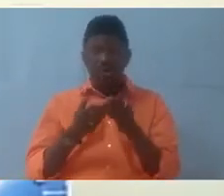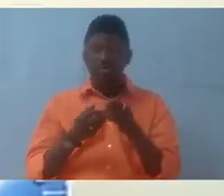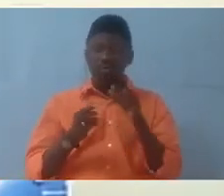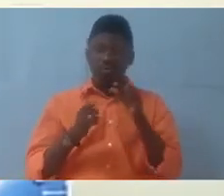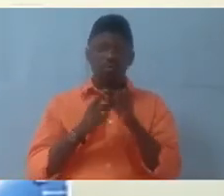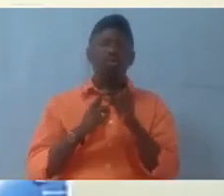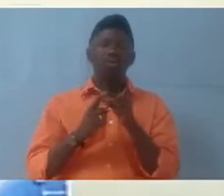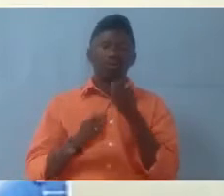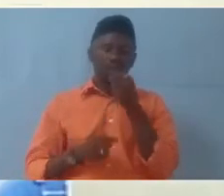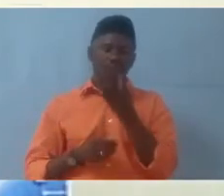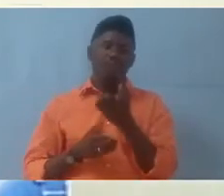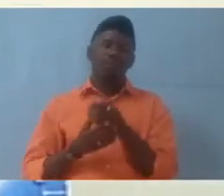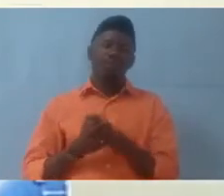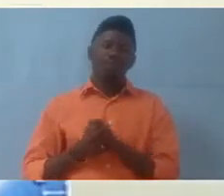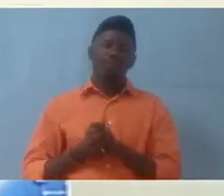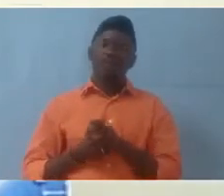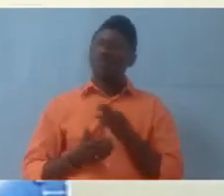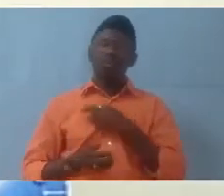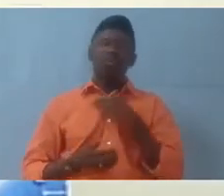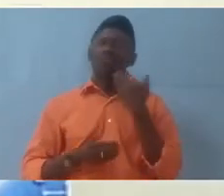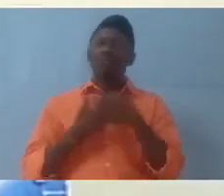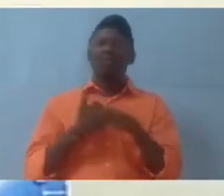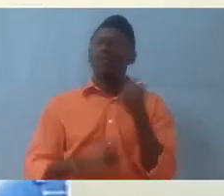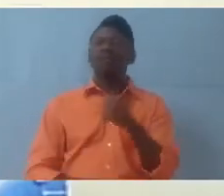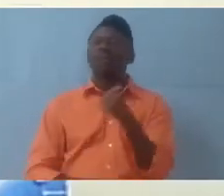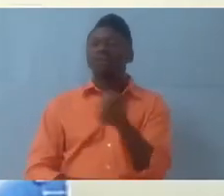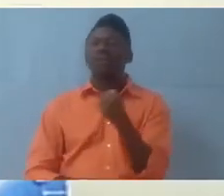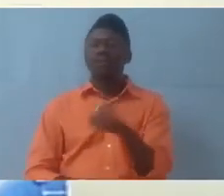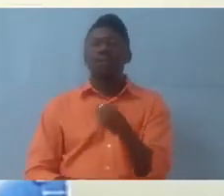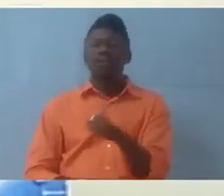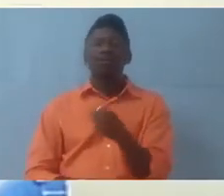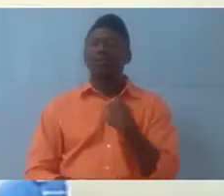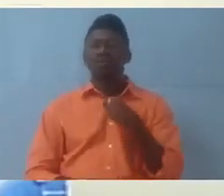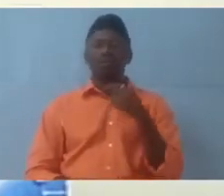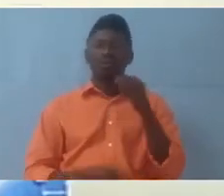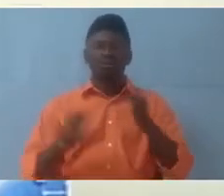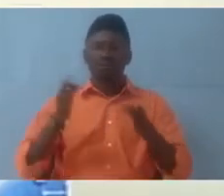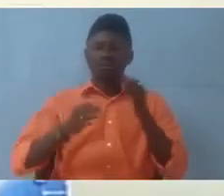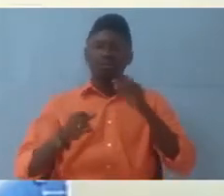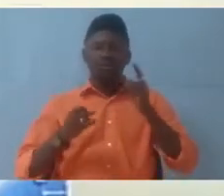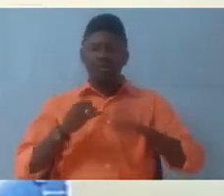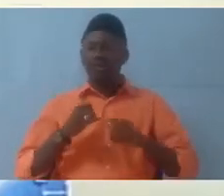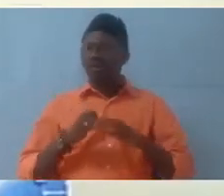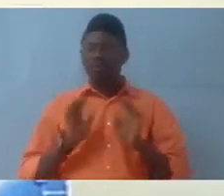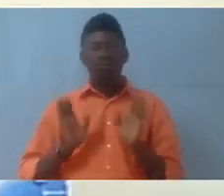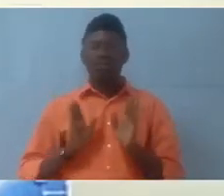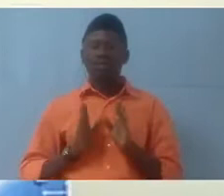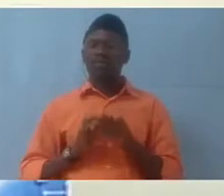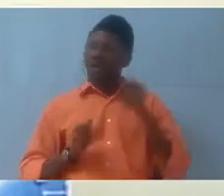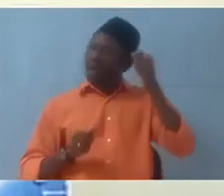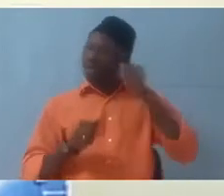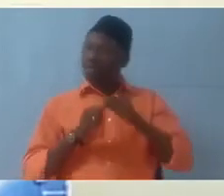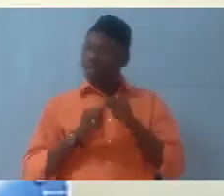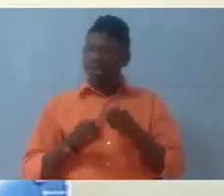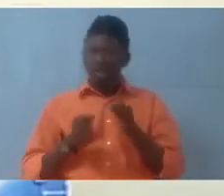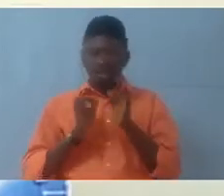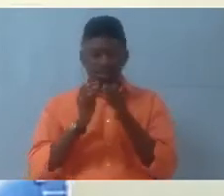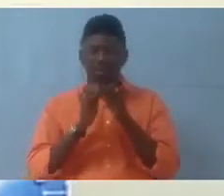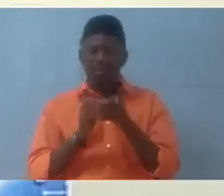he wouldn't criticize my judgment. Way nak nekulon di ngagne nak suma dogal. I recall he told the CJ that people